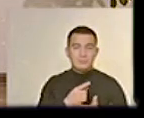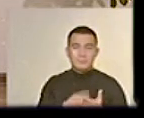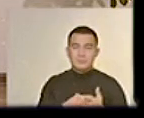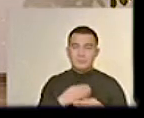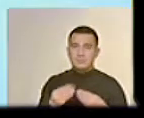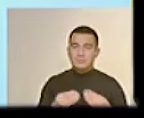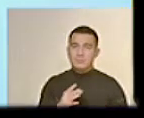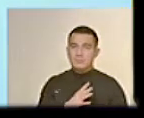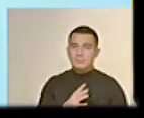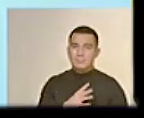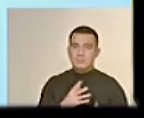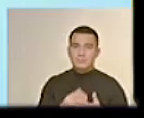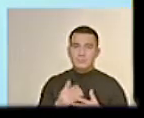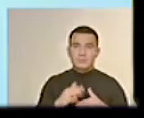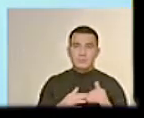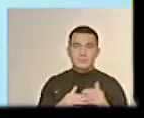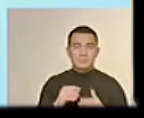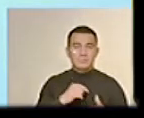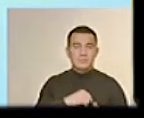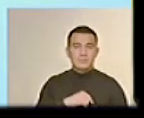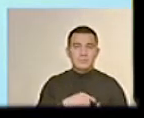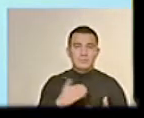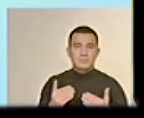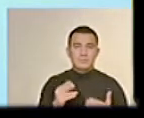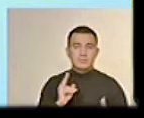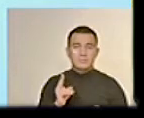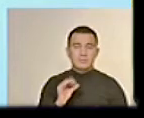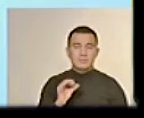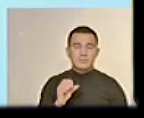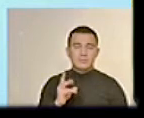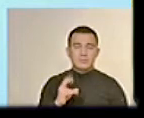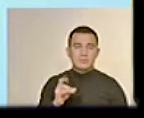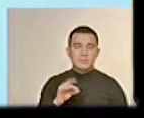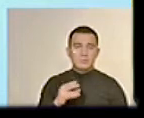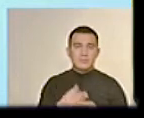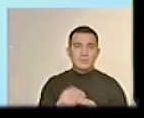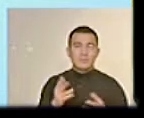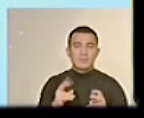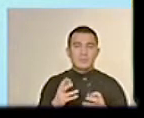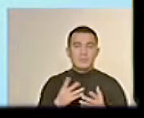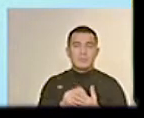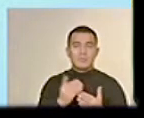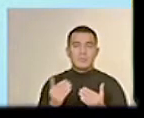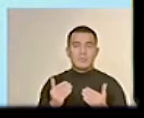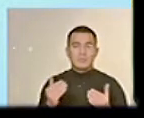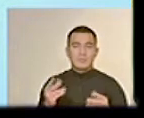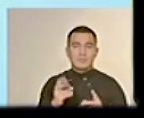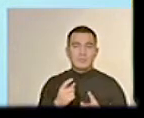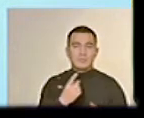eshittiraman. Laboratoriya sharoitida kislorodni quyidagi moddalarning qaysilaridan